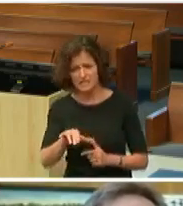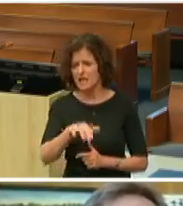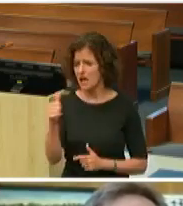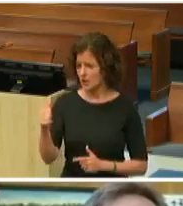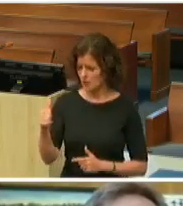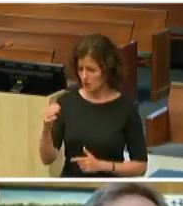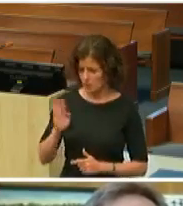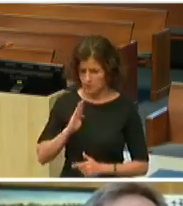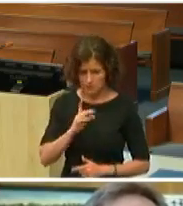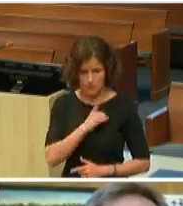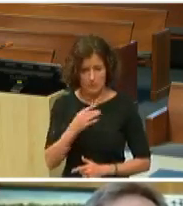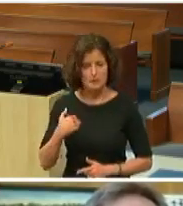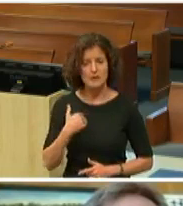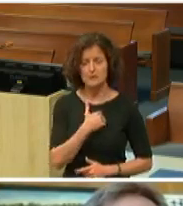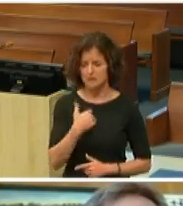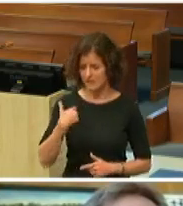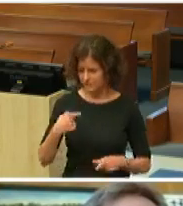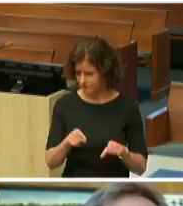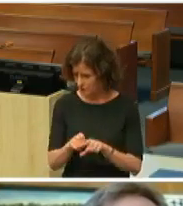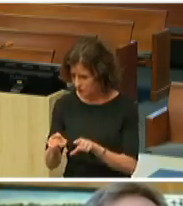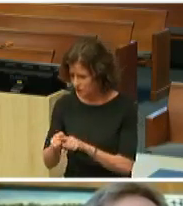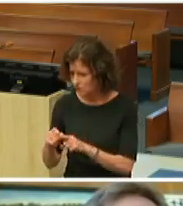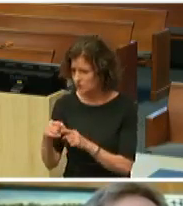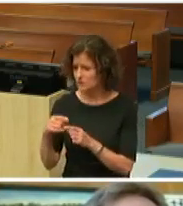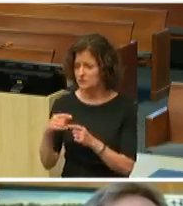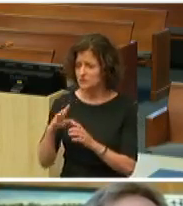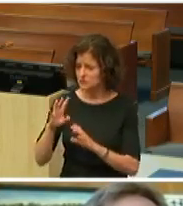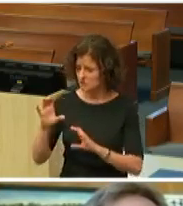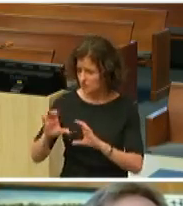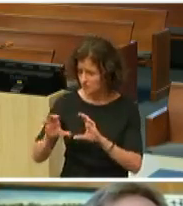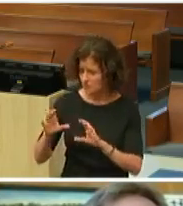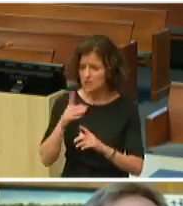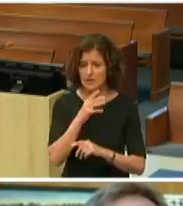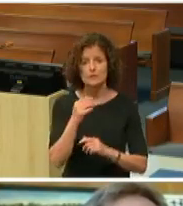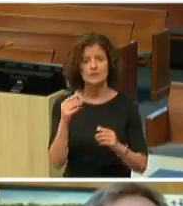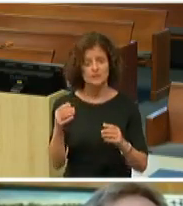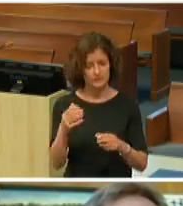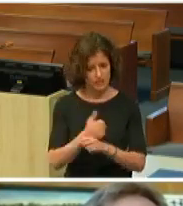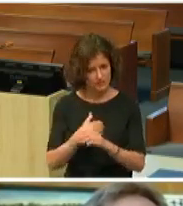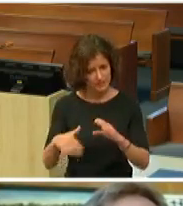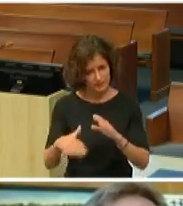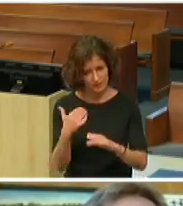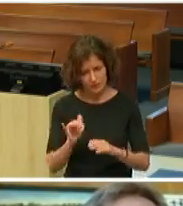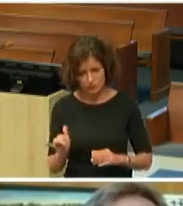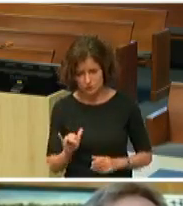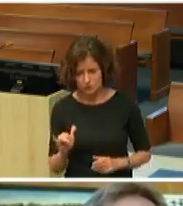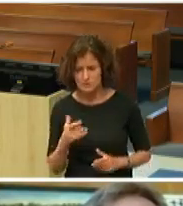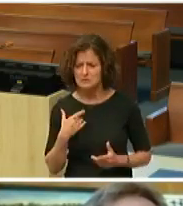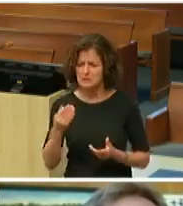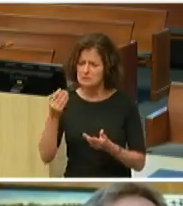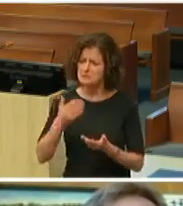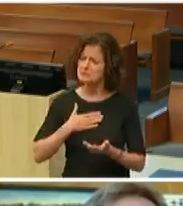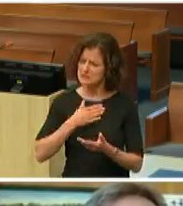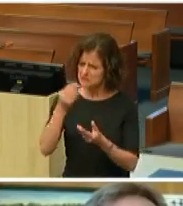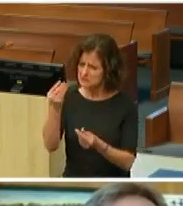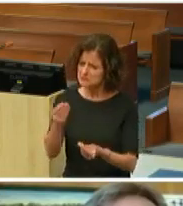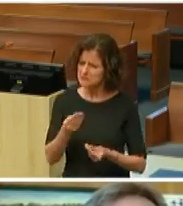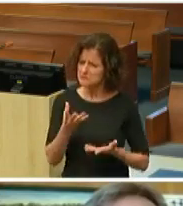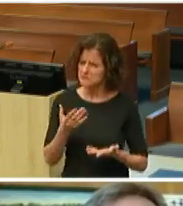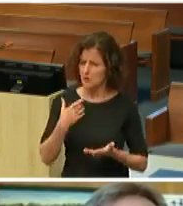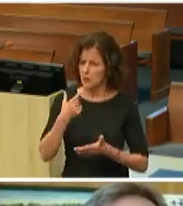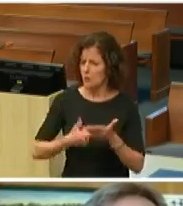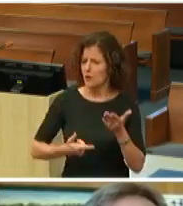have, and we've gotten some email on it. Can you tell us what you think the issue is and